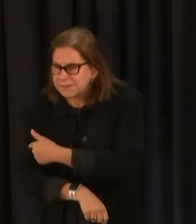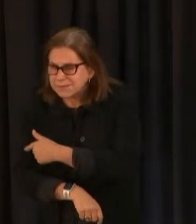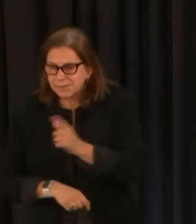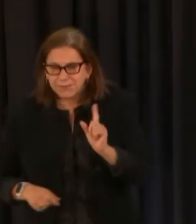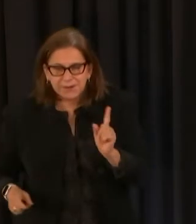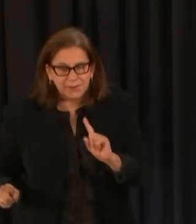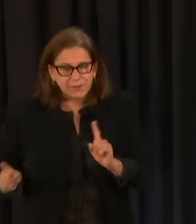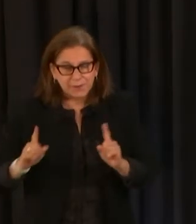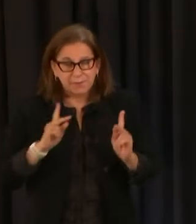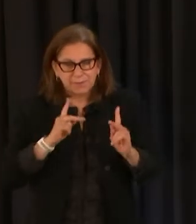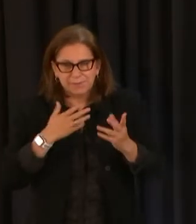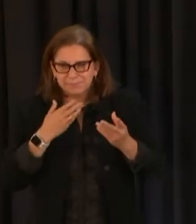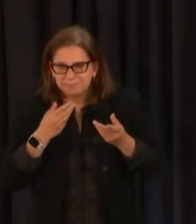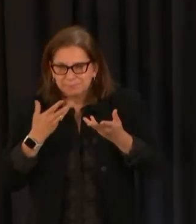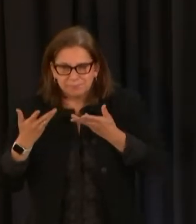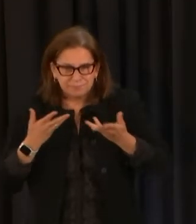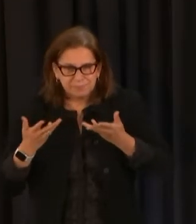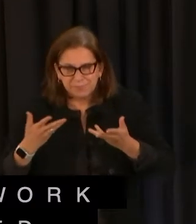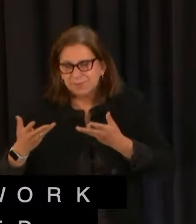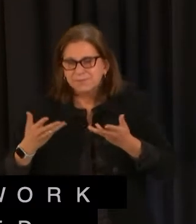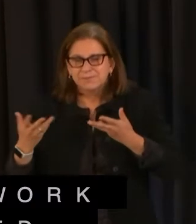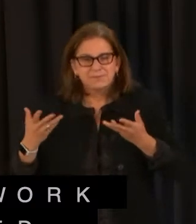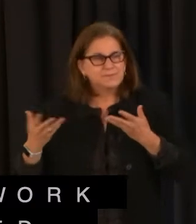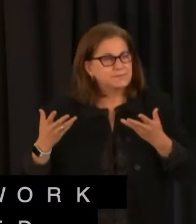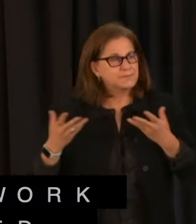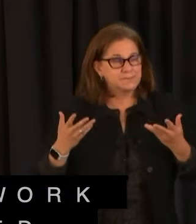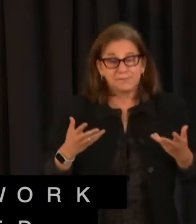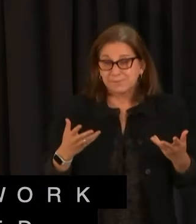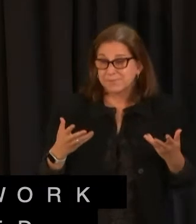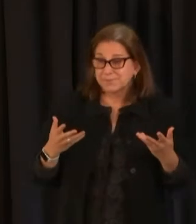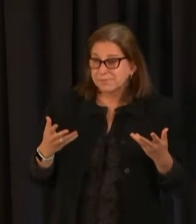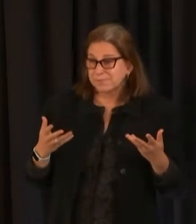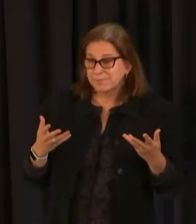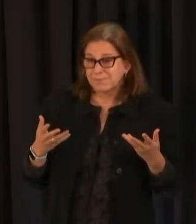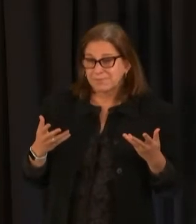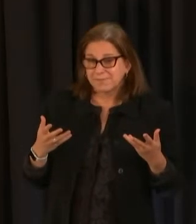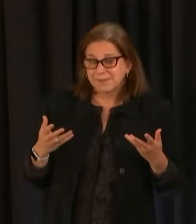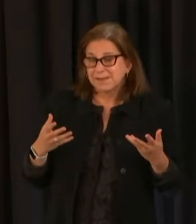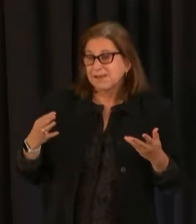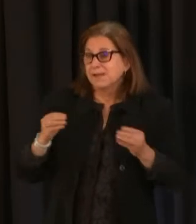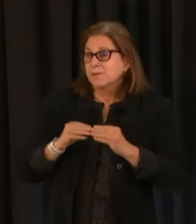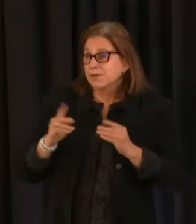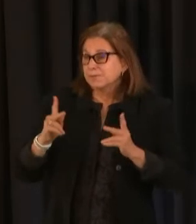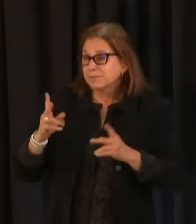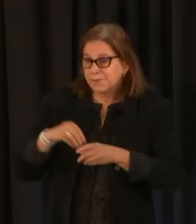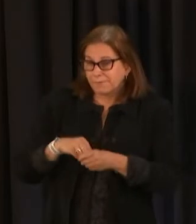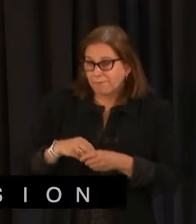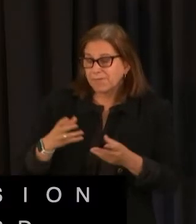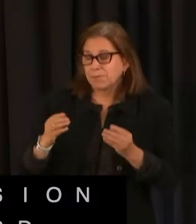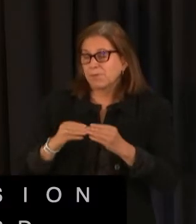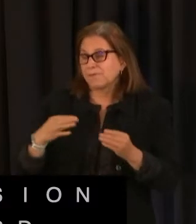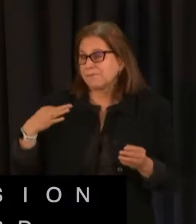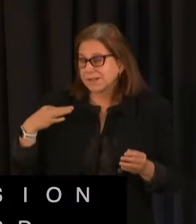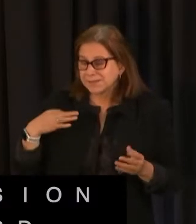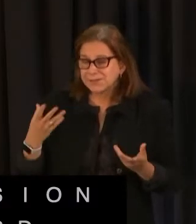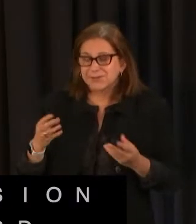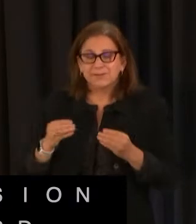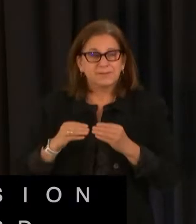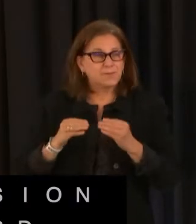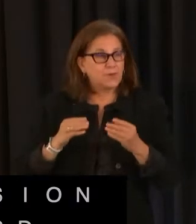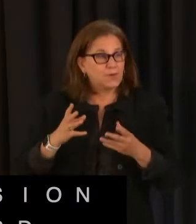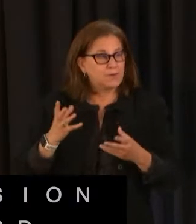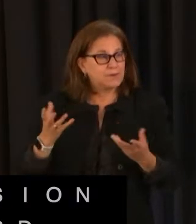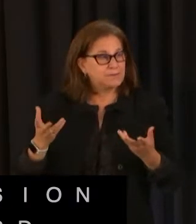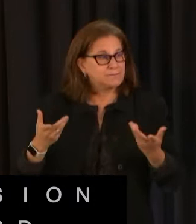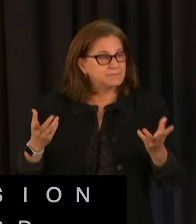is a bigger extension. We need more hands on board, more volunteers to help us with